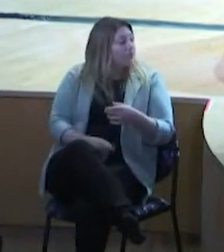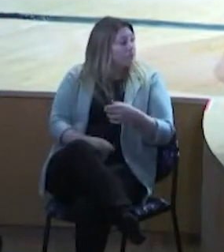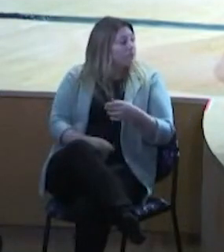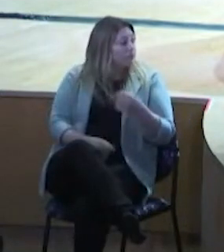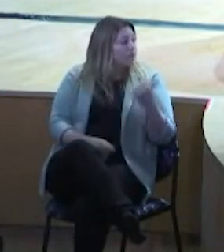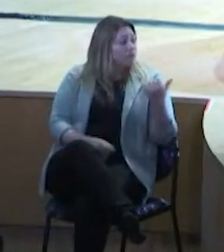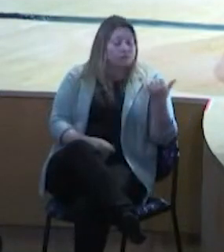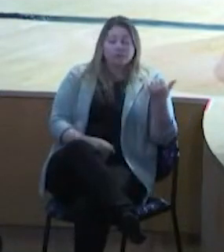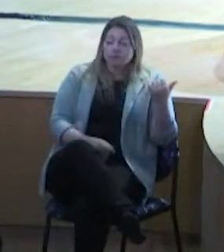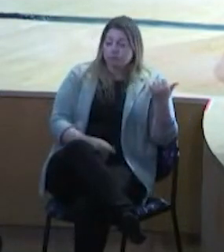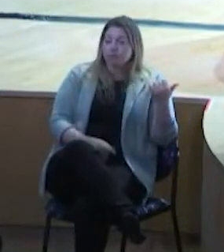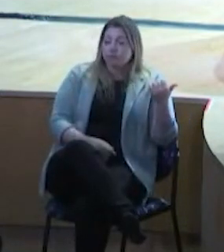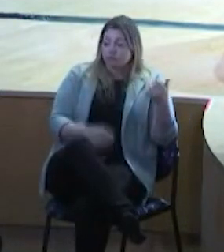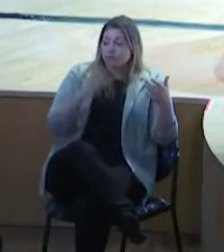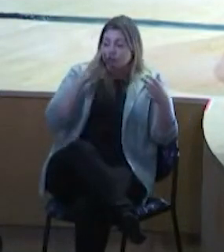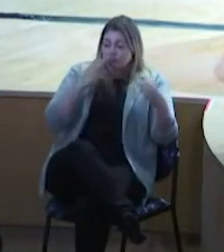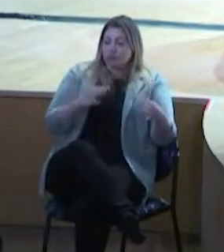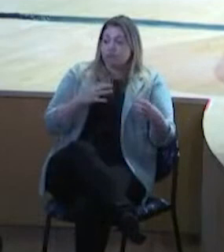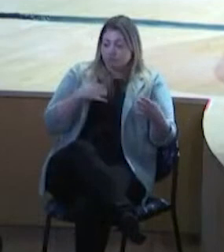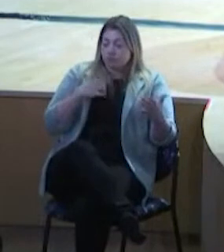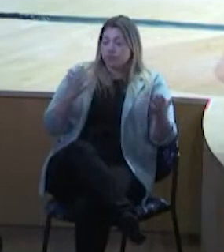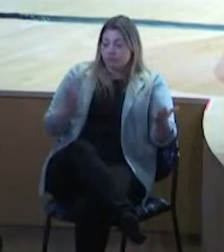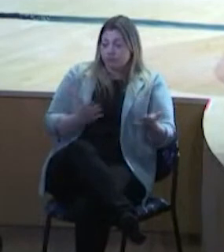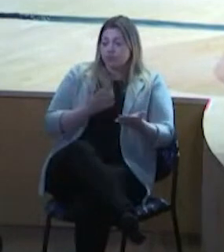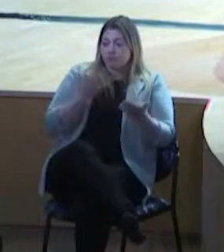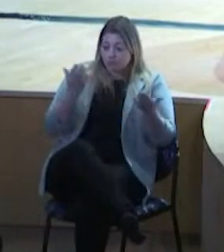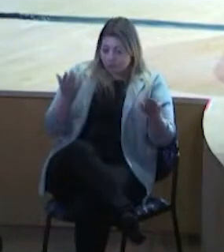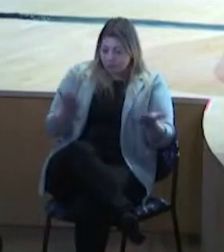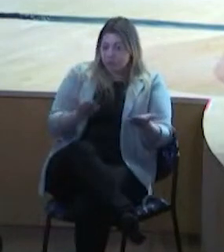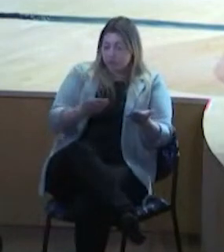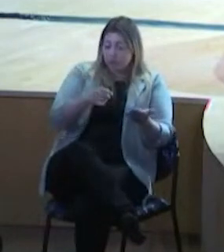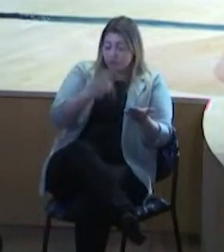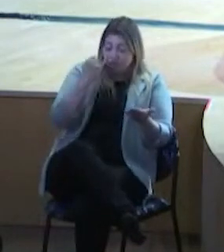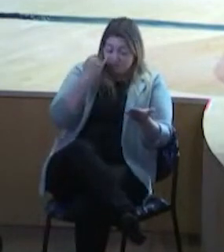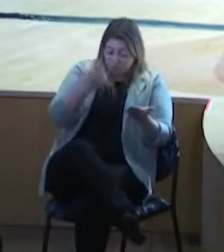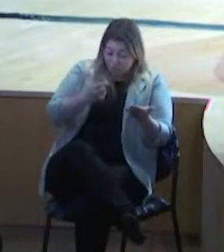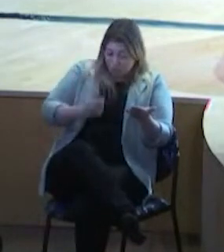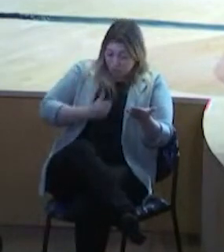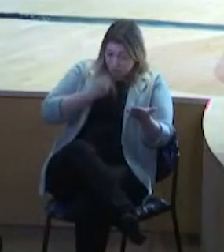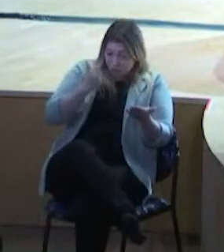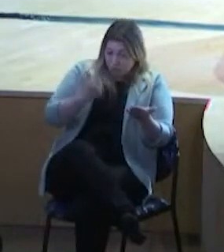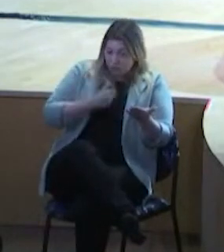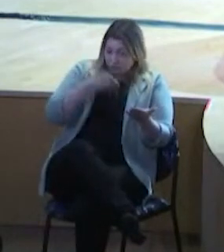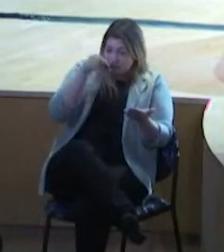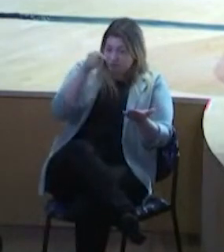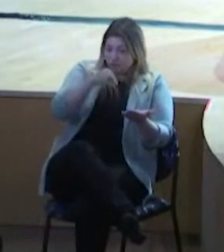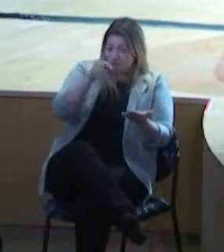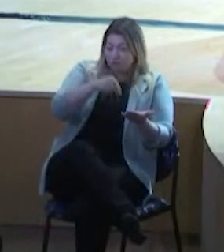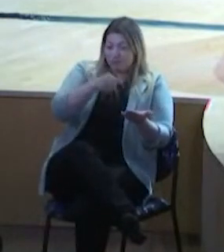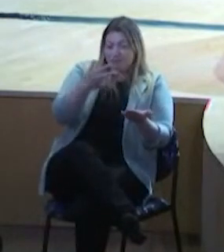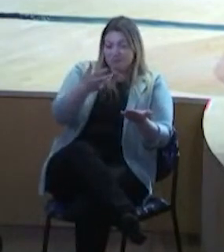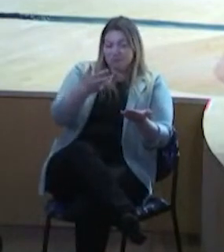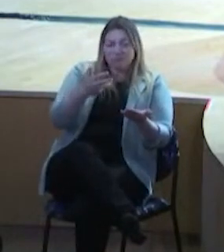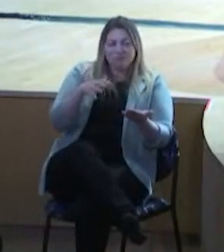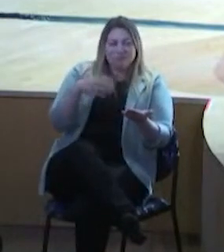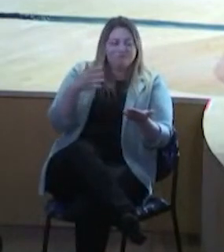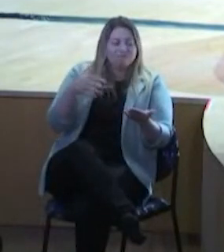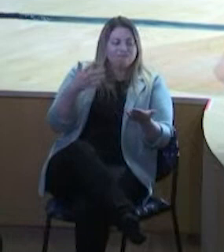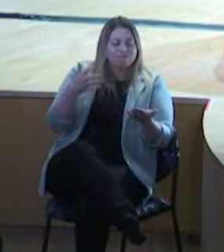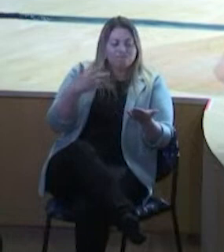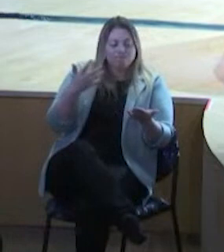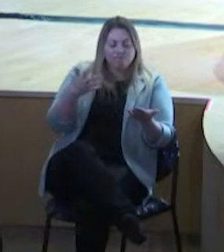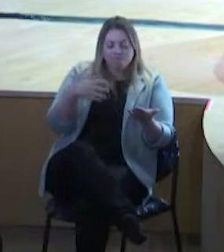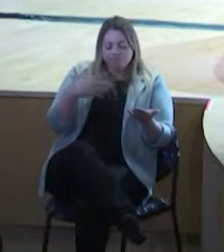I would definitely encourage, you know, if you live in a very, I